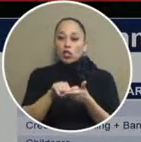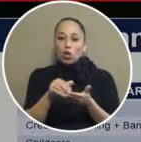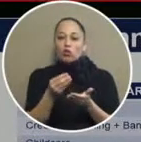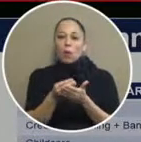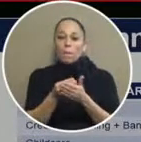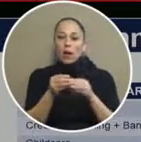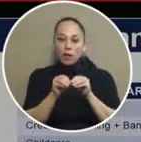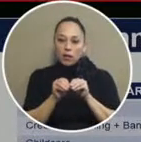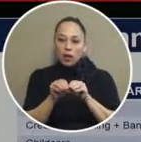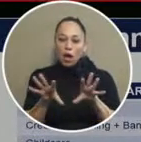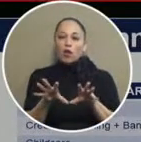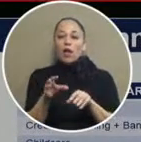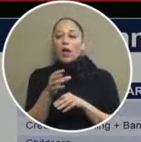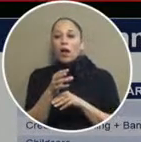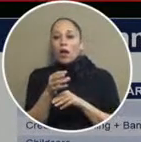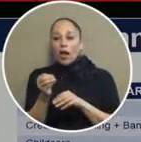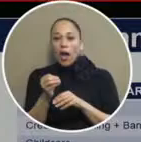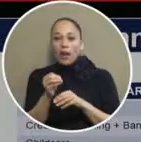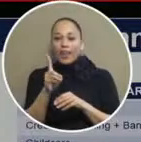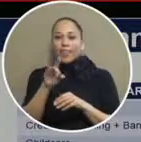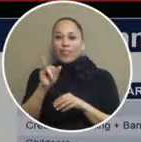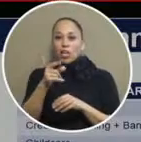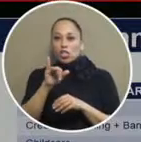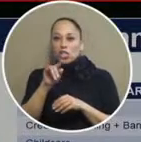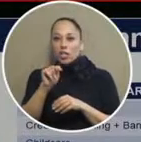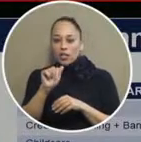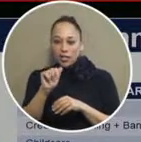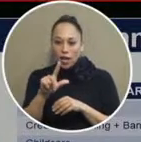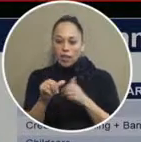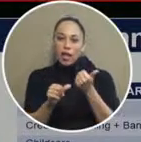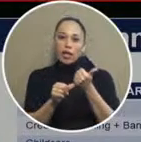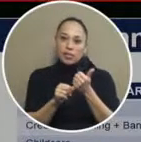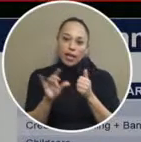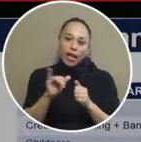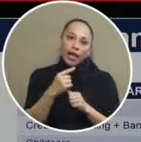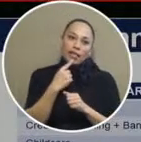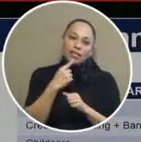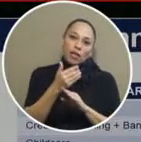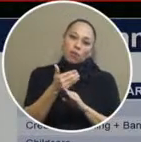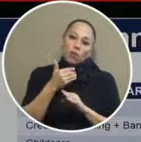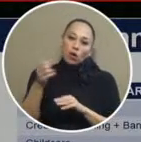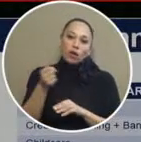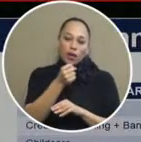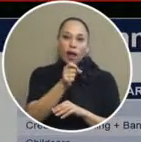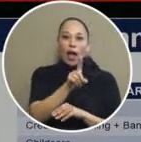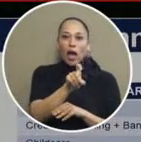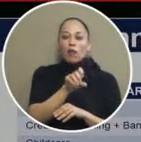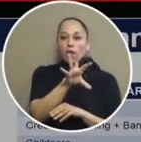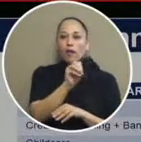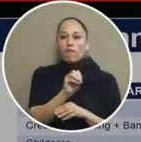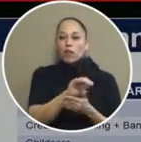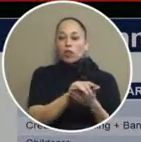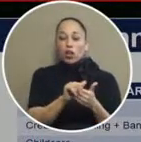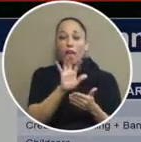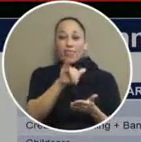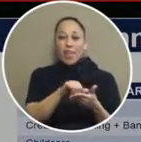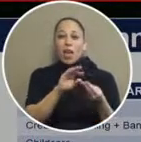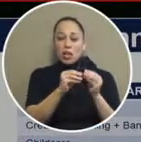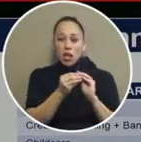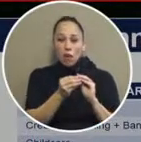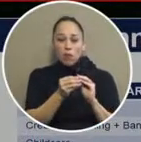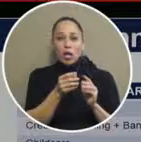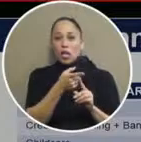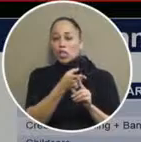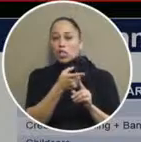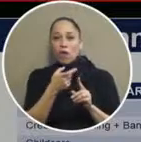dollars out. Digital access expansion, as I mentioned before, we've allocated $150,000. That number actually